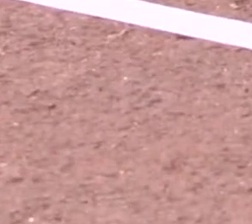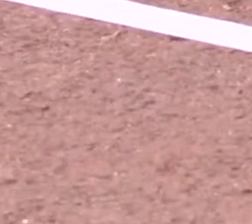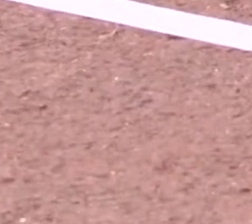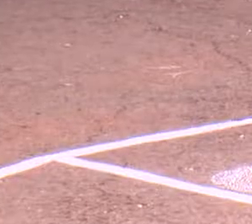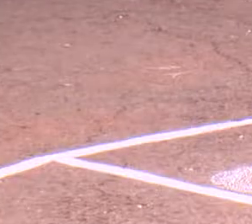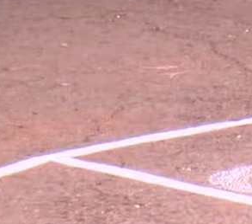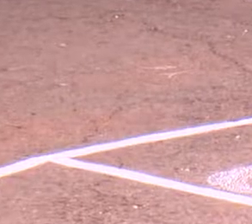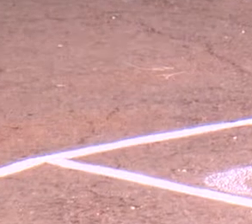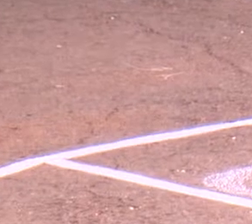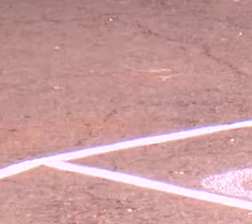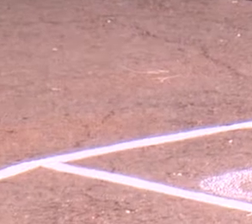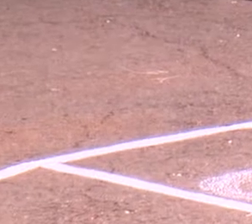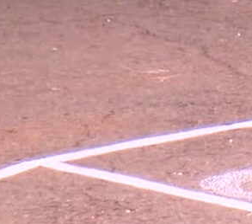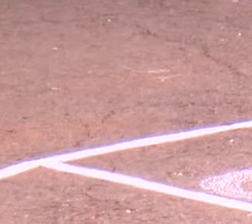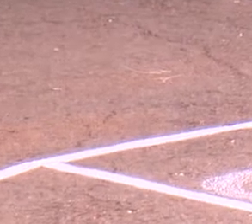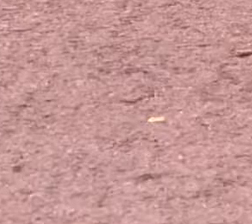Keep it going.